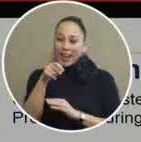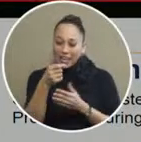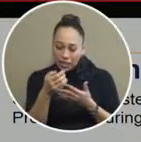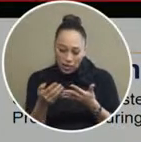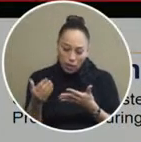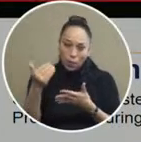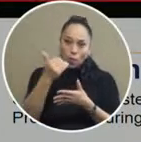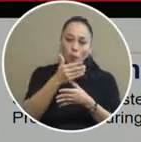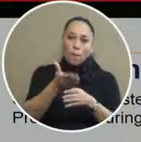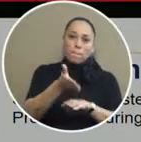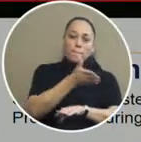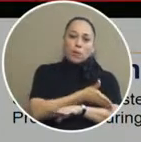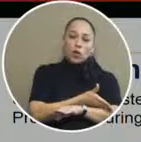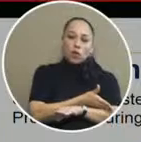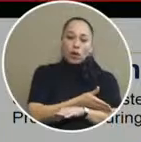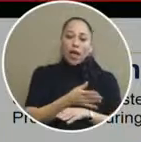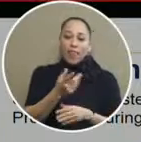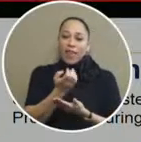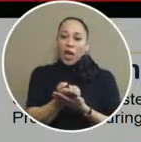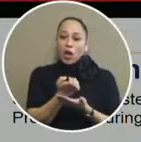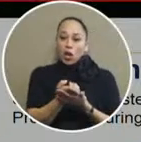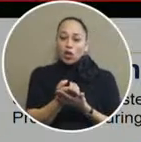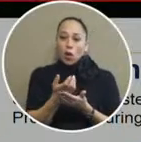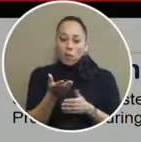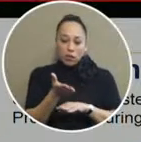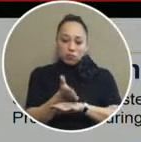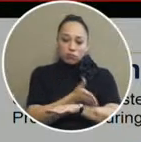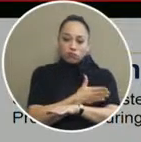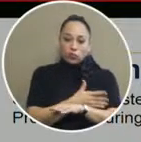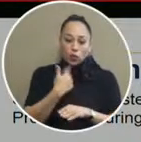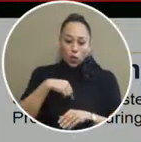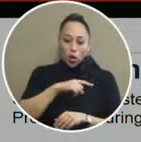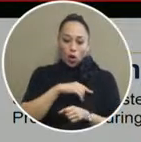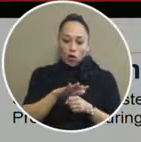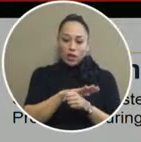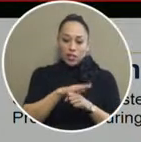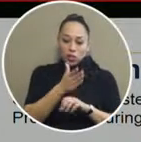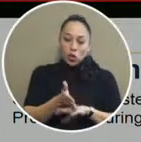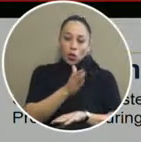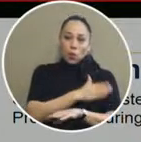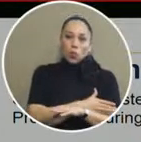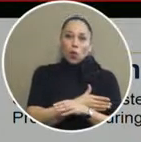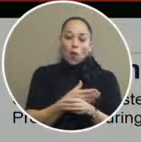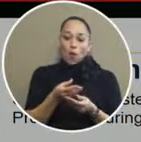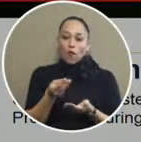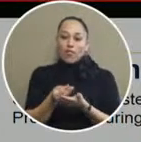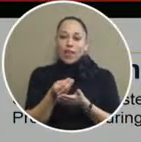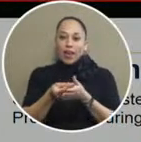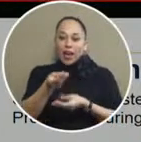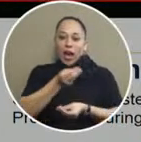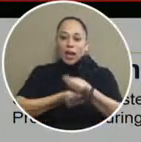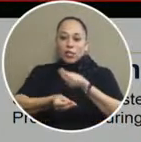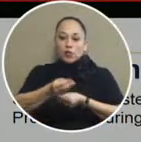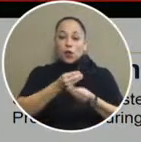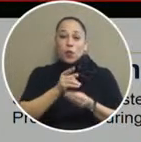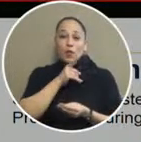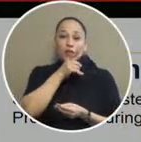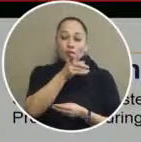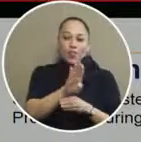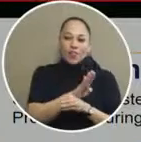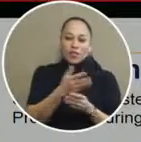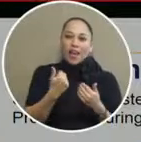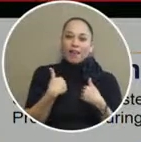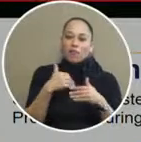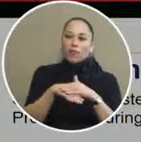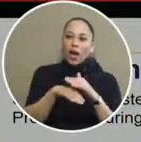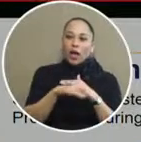to just strengthen just, the economic prosperity of our region is to improve the cash flow, to ensure that these businesses have that